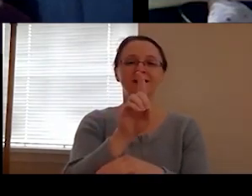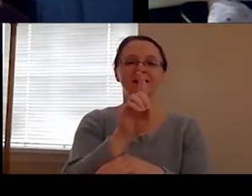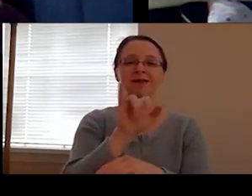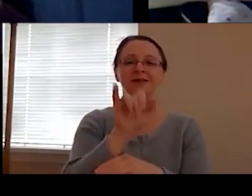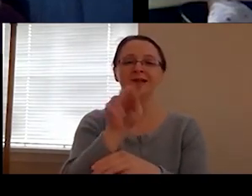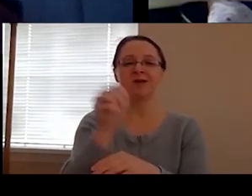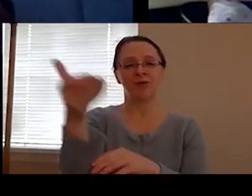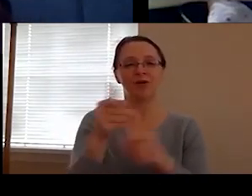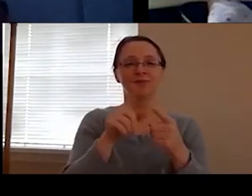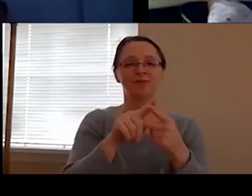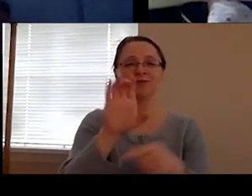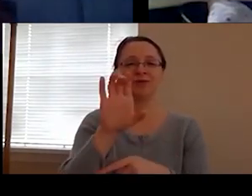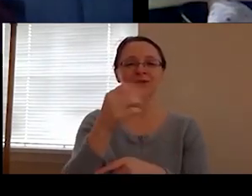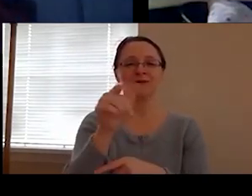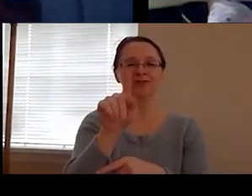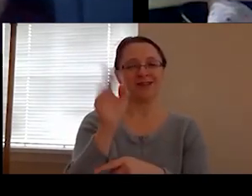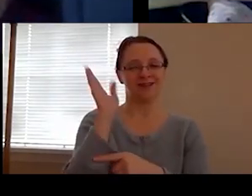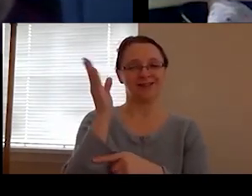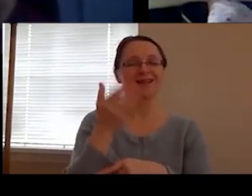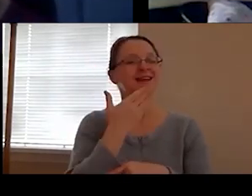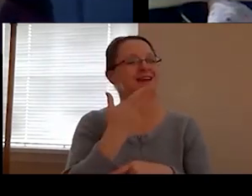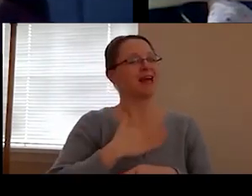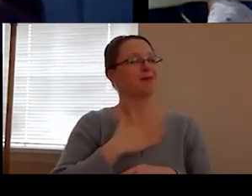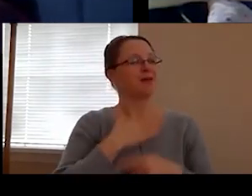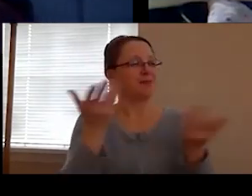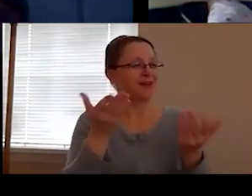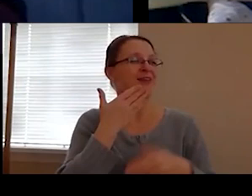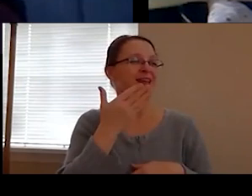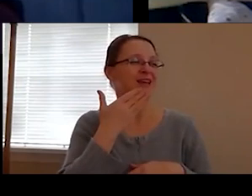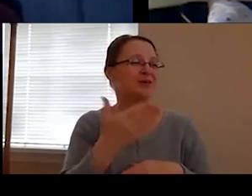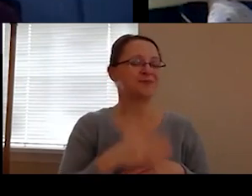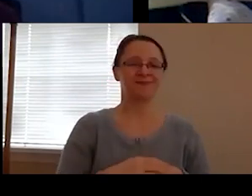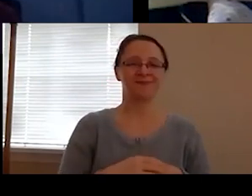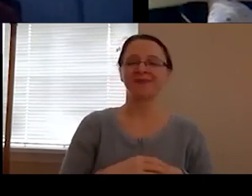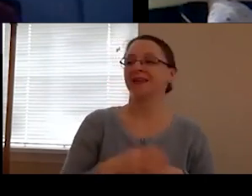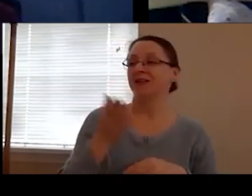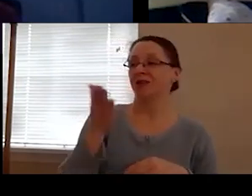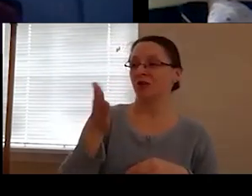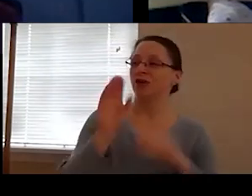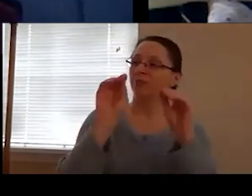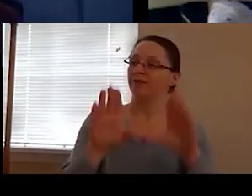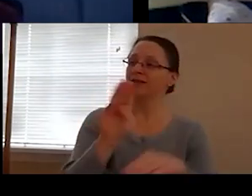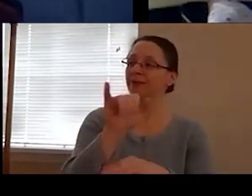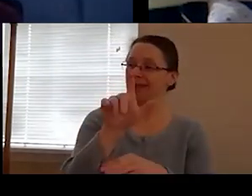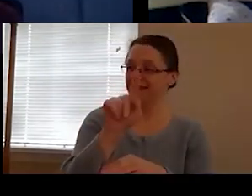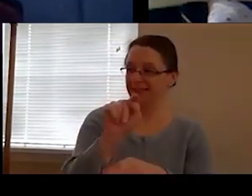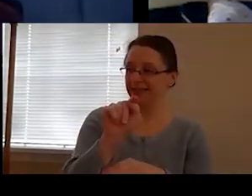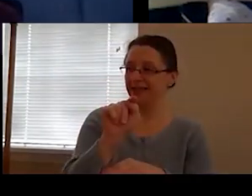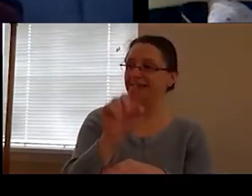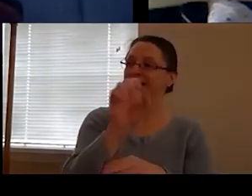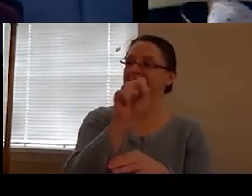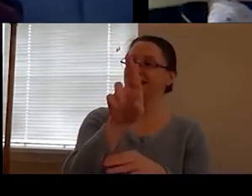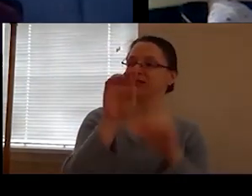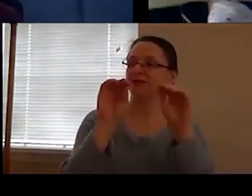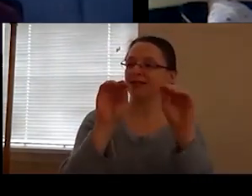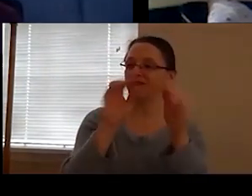Talks. Thanks, Ray. I'm very happy to be here. So, Dina, you're a professor at MIT. I assume you're teaching some